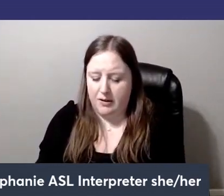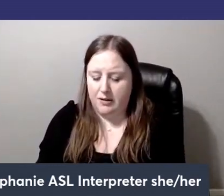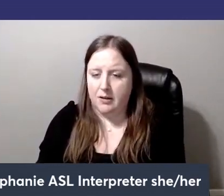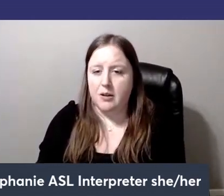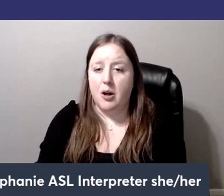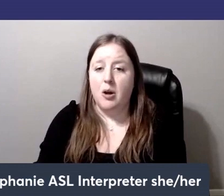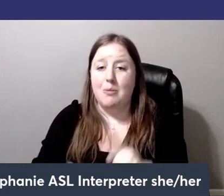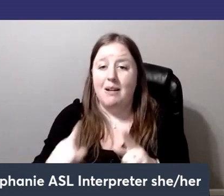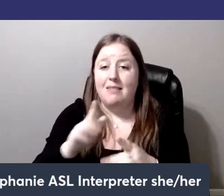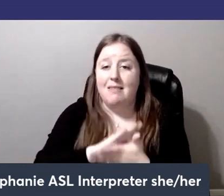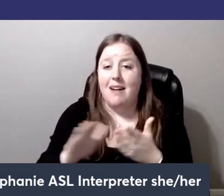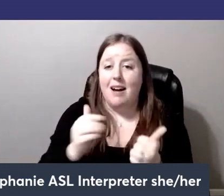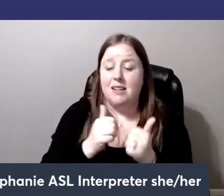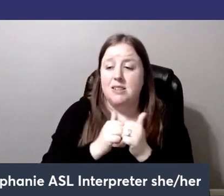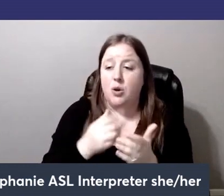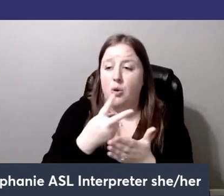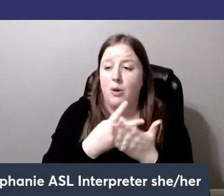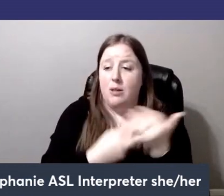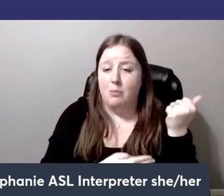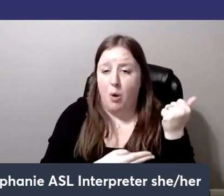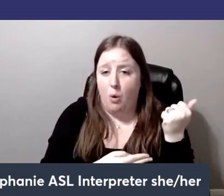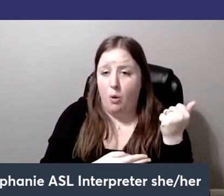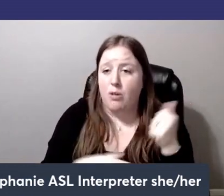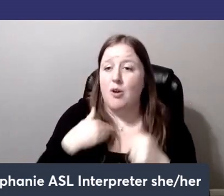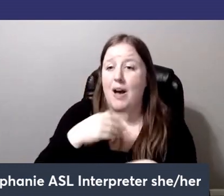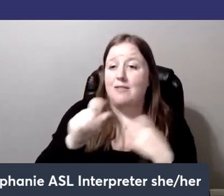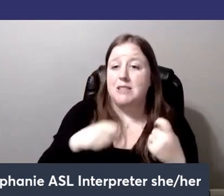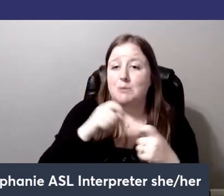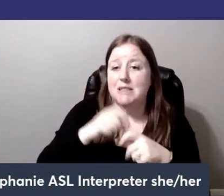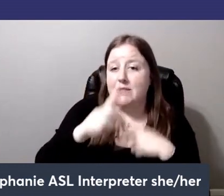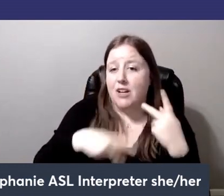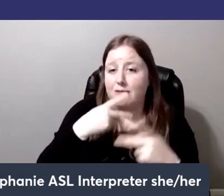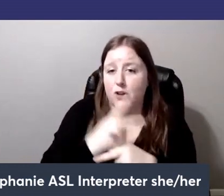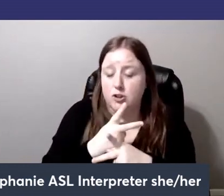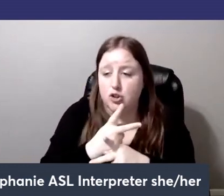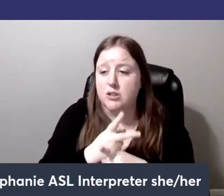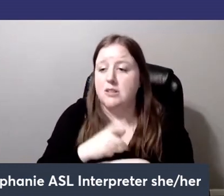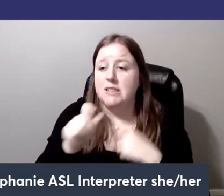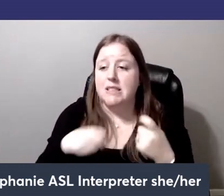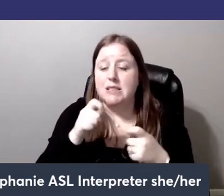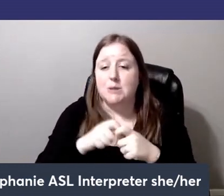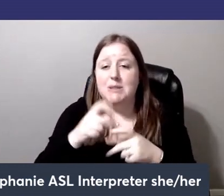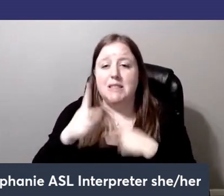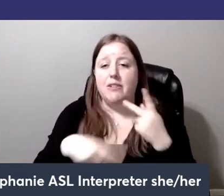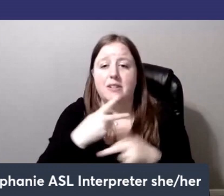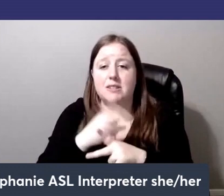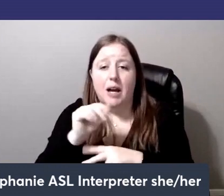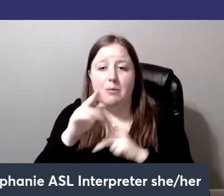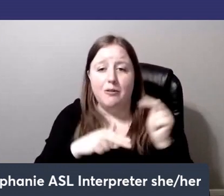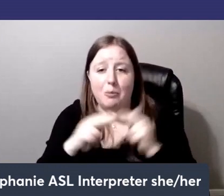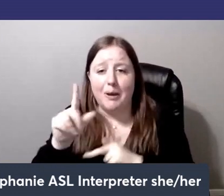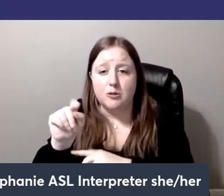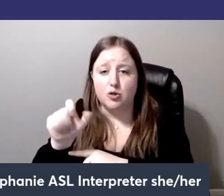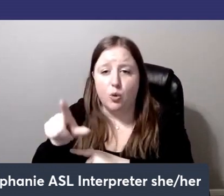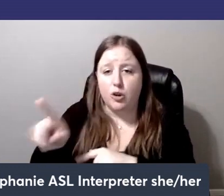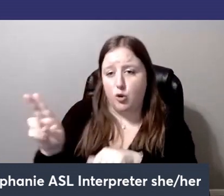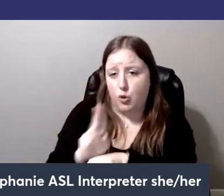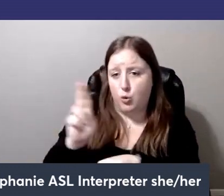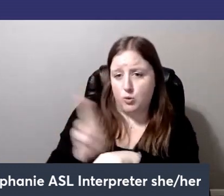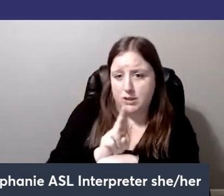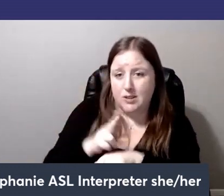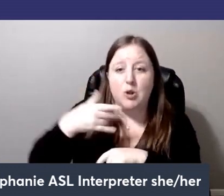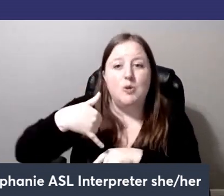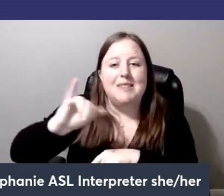that if you have specific things, if you have like a specific version of a specific type of build tool that you're using, you still